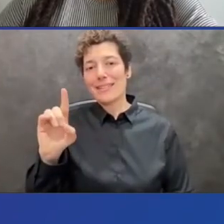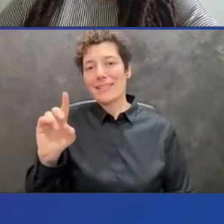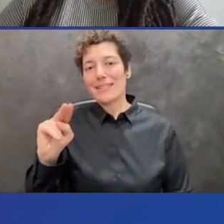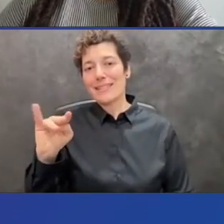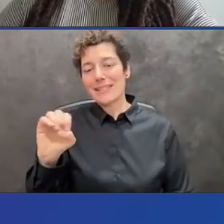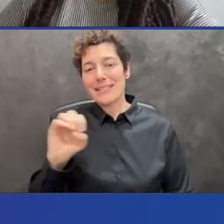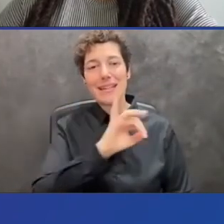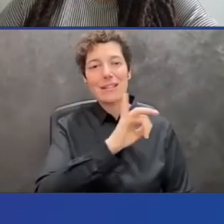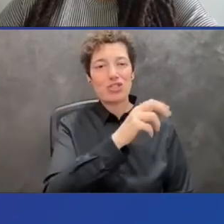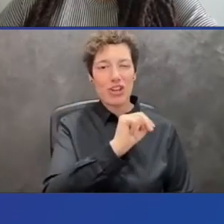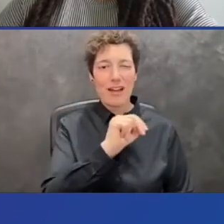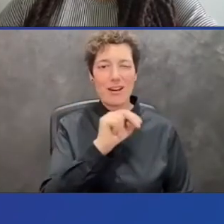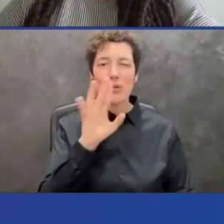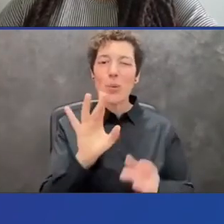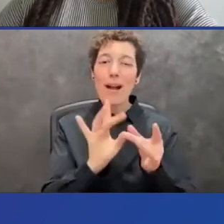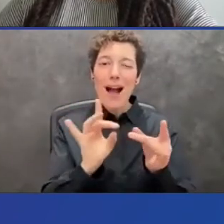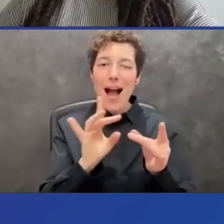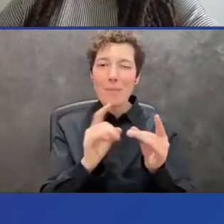mind for me.